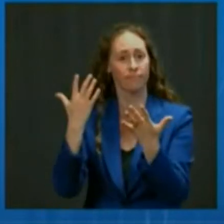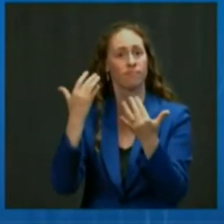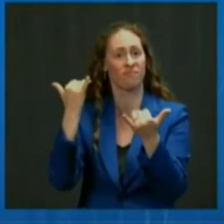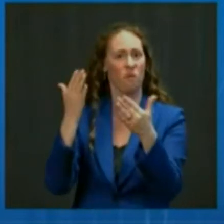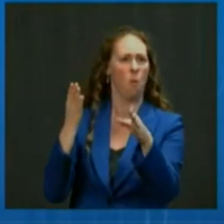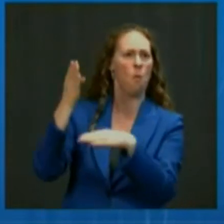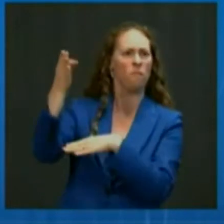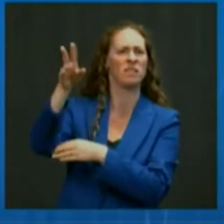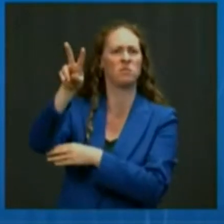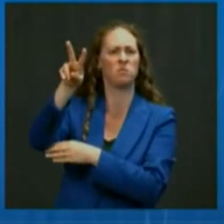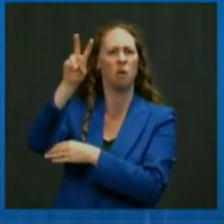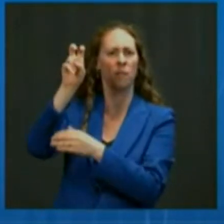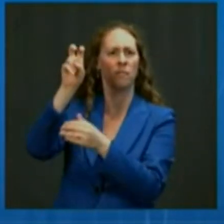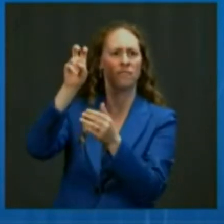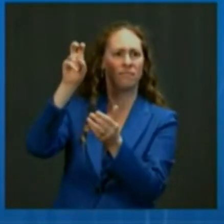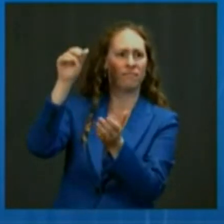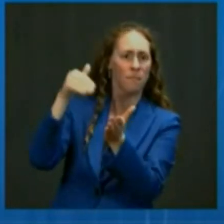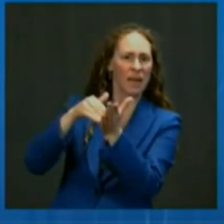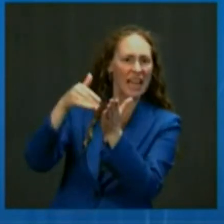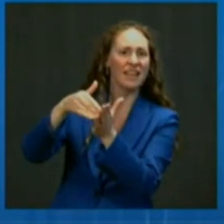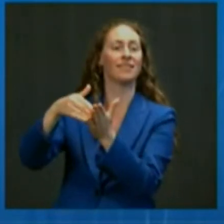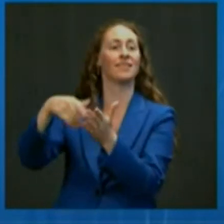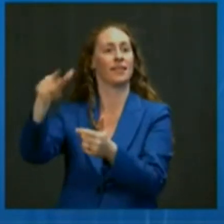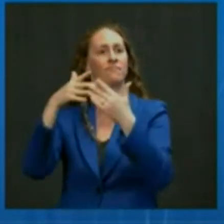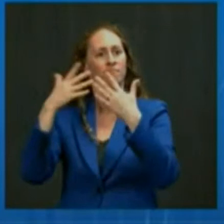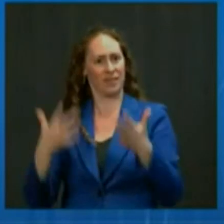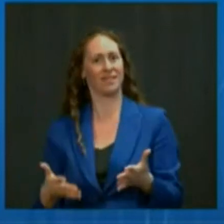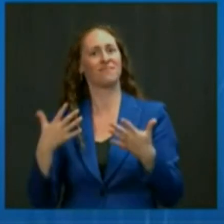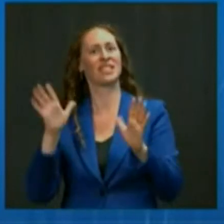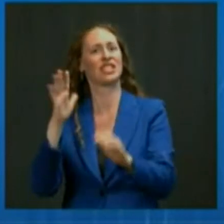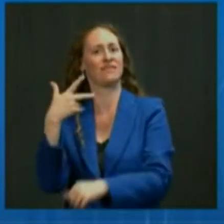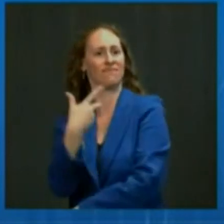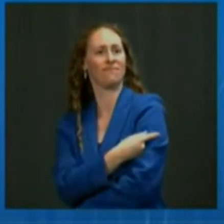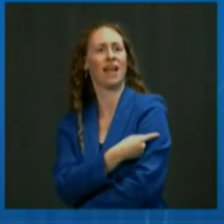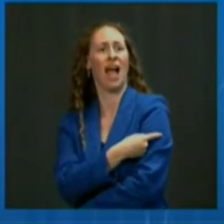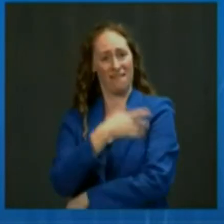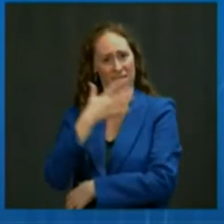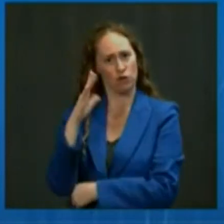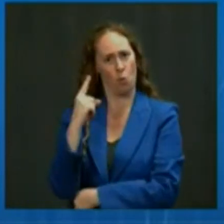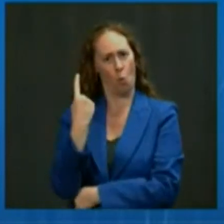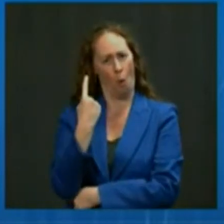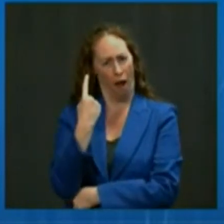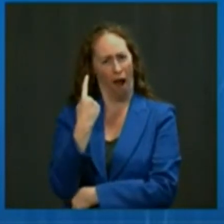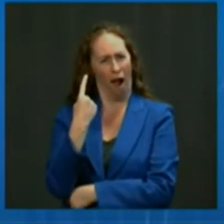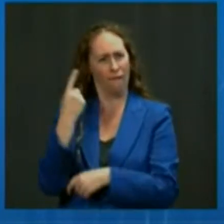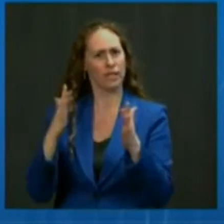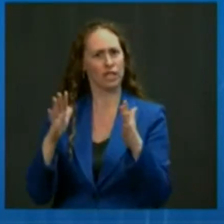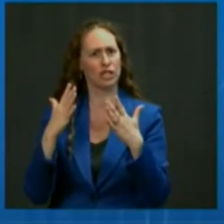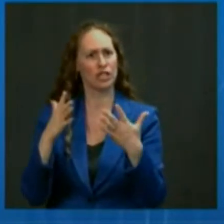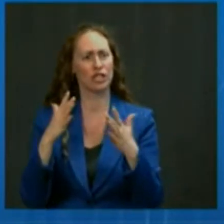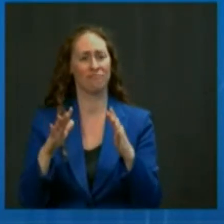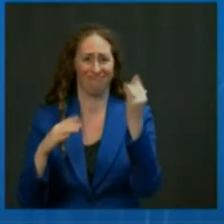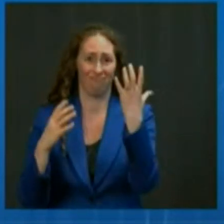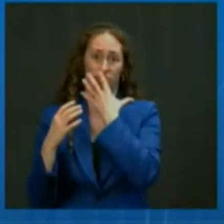shot. 200 million Americans with at least one shot. That's a major milestone.